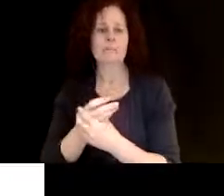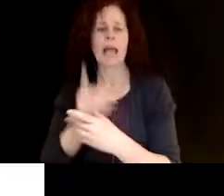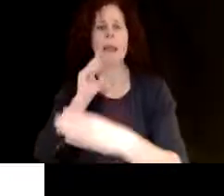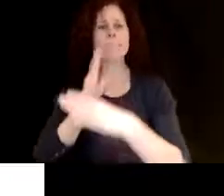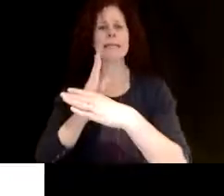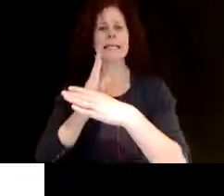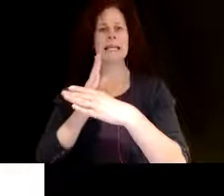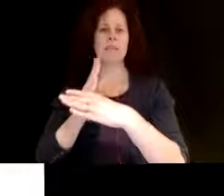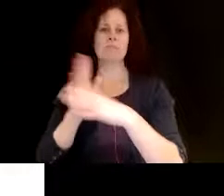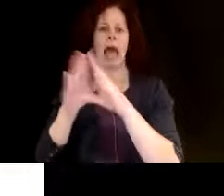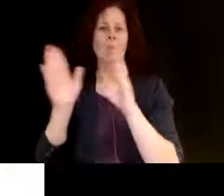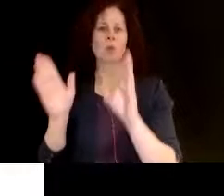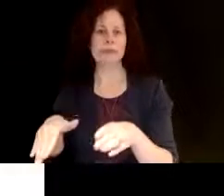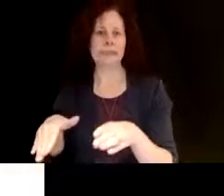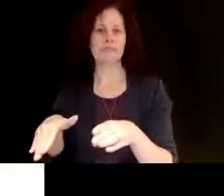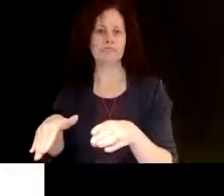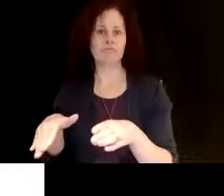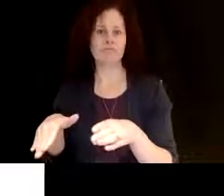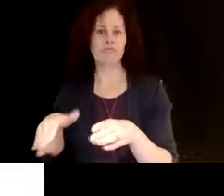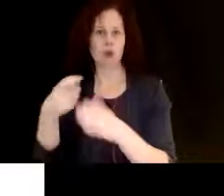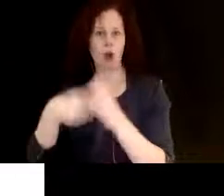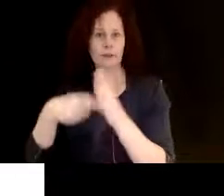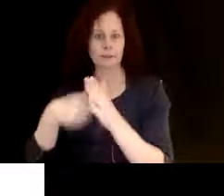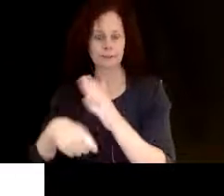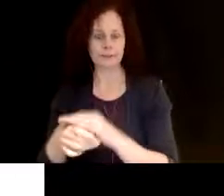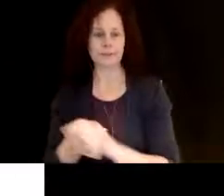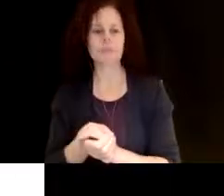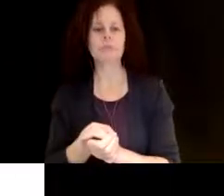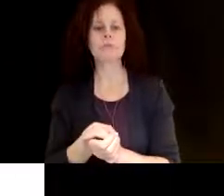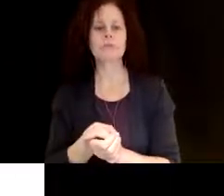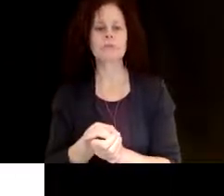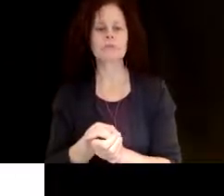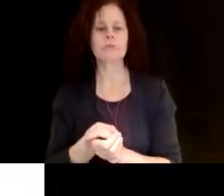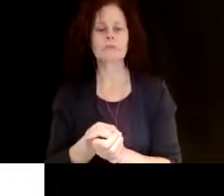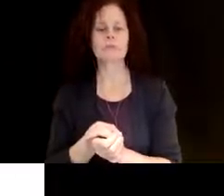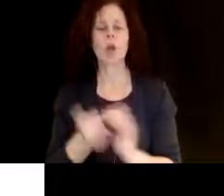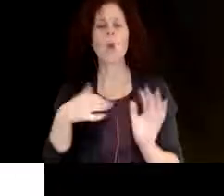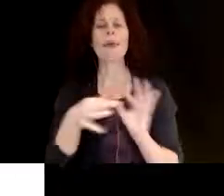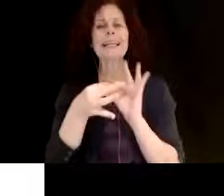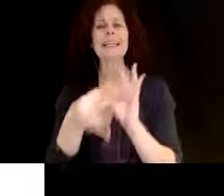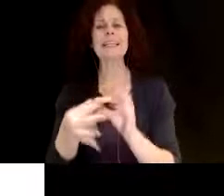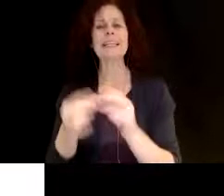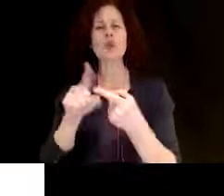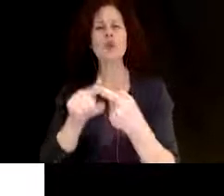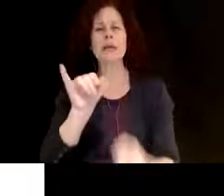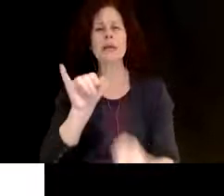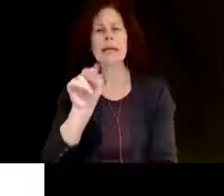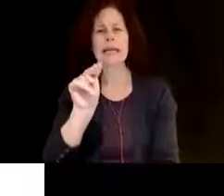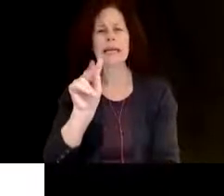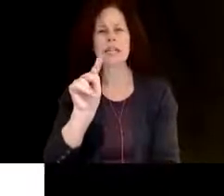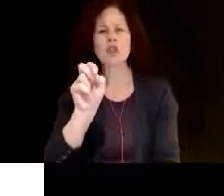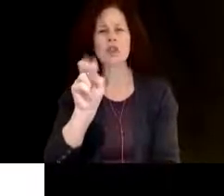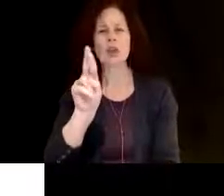In addition, municipalities were also assigned to an intervention which occurred between the 2 rounds of collection, which I